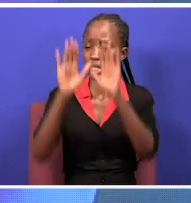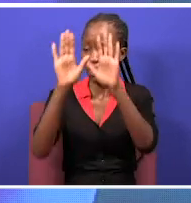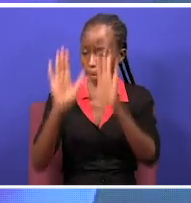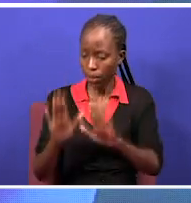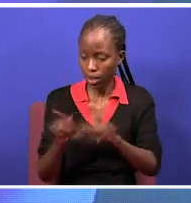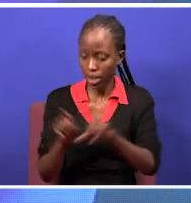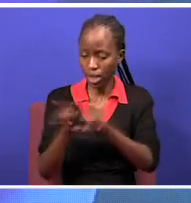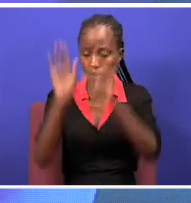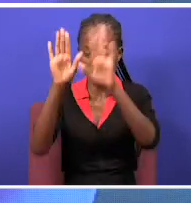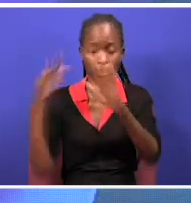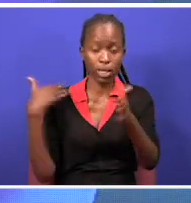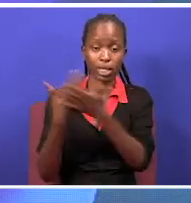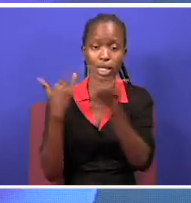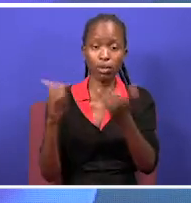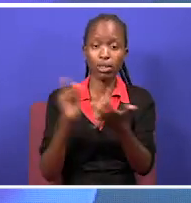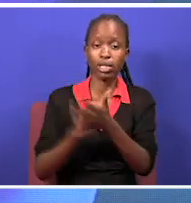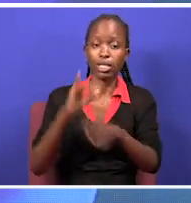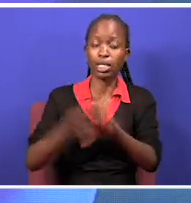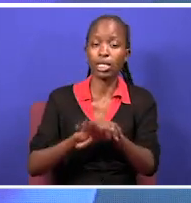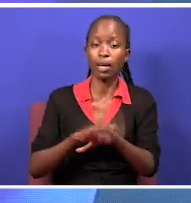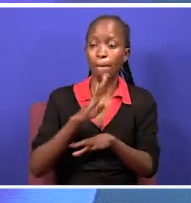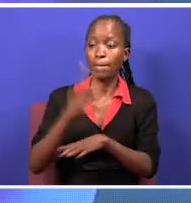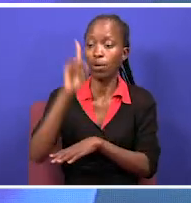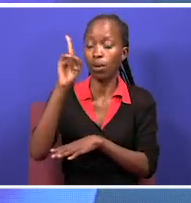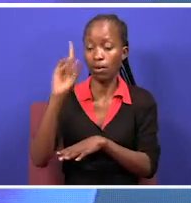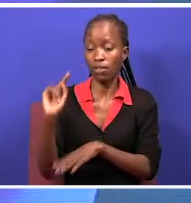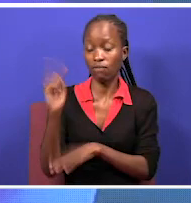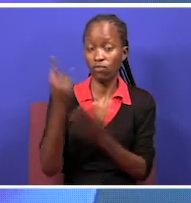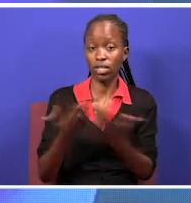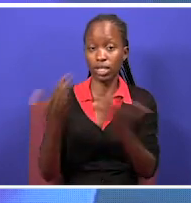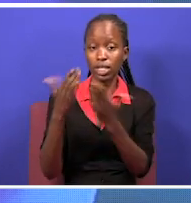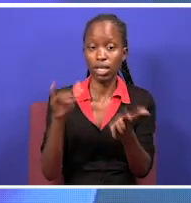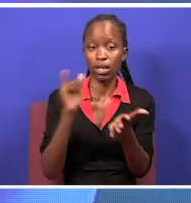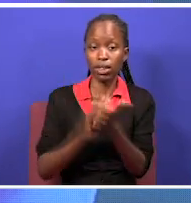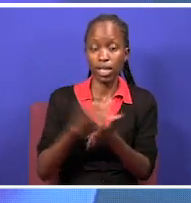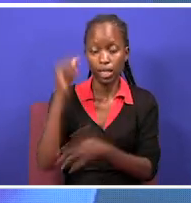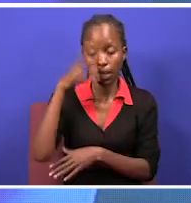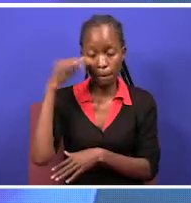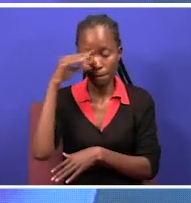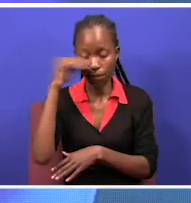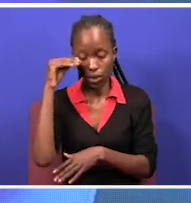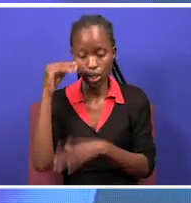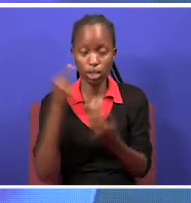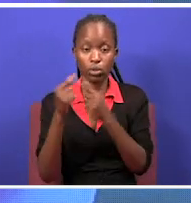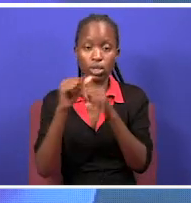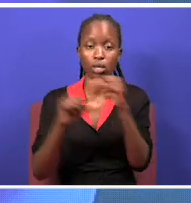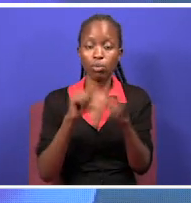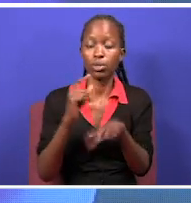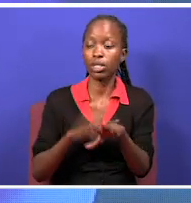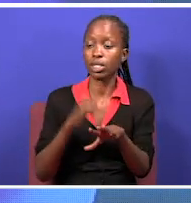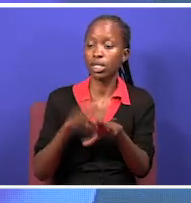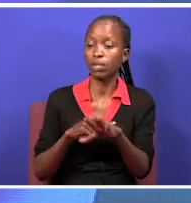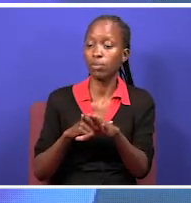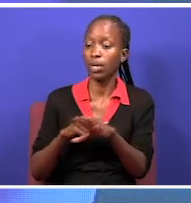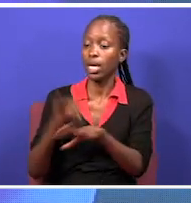key that we find it being one of the very first things that Moses addresses when he is sending